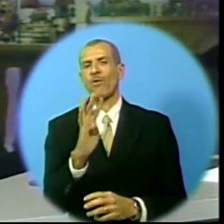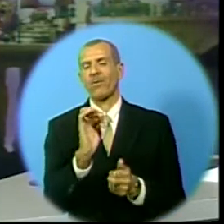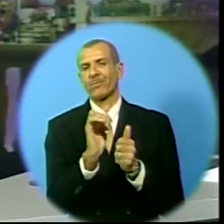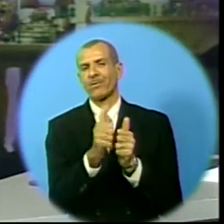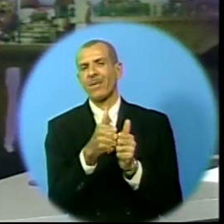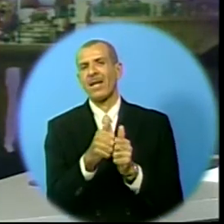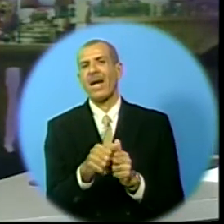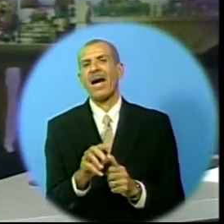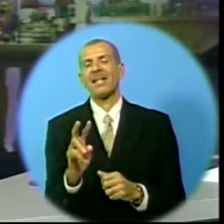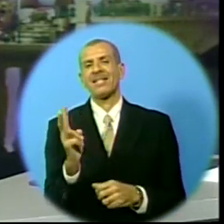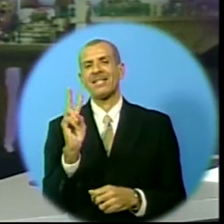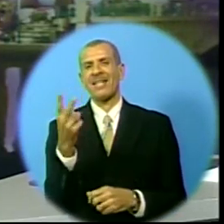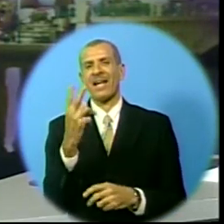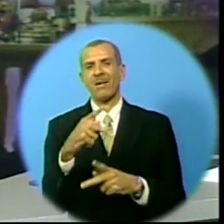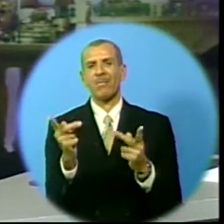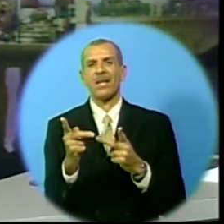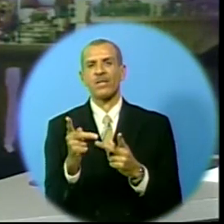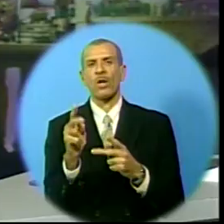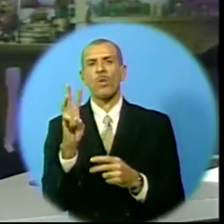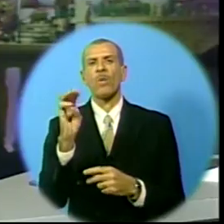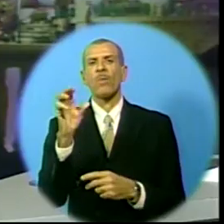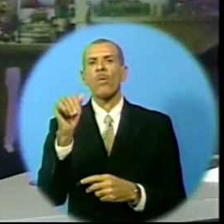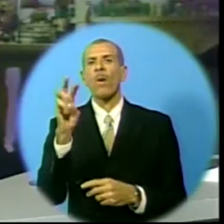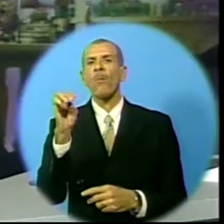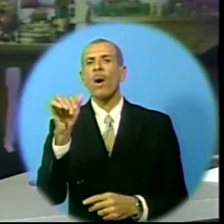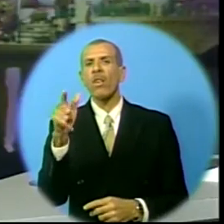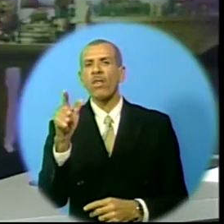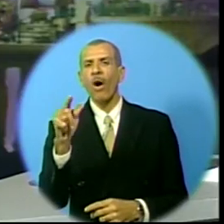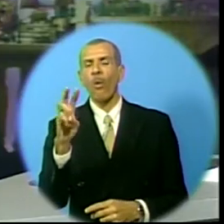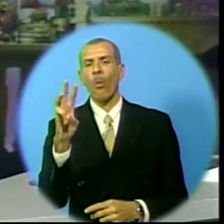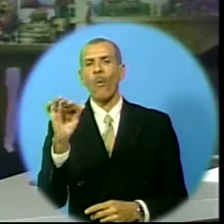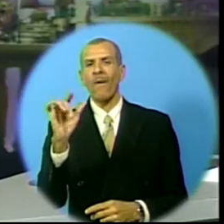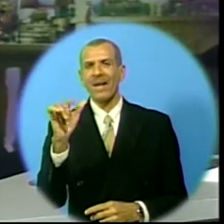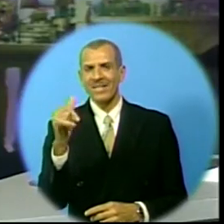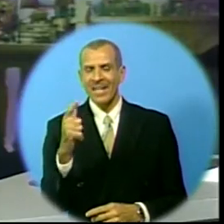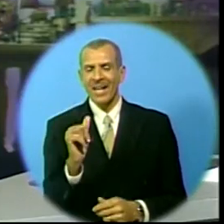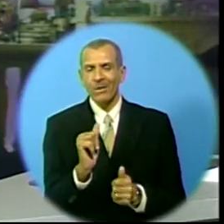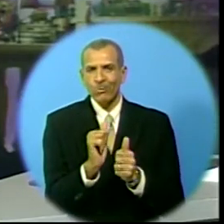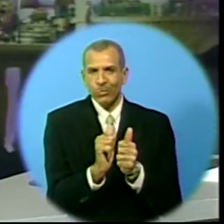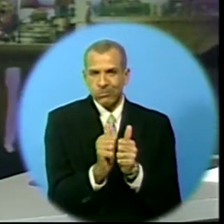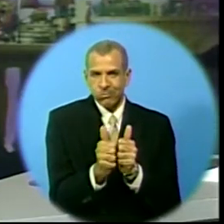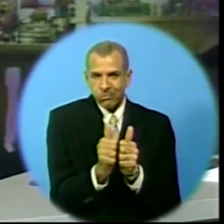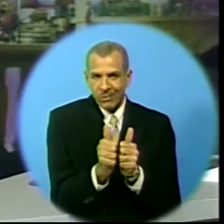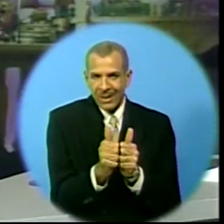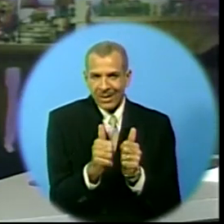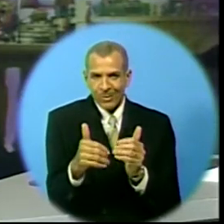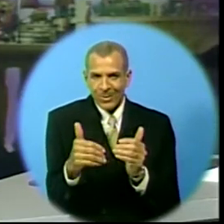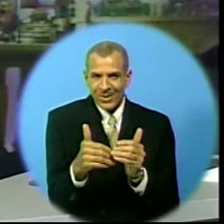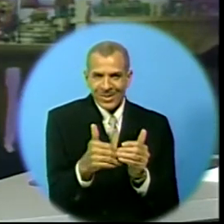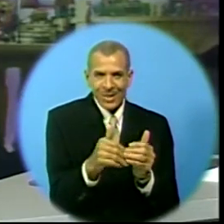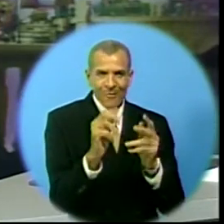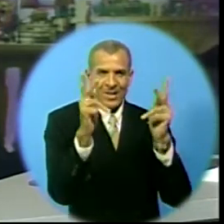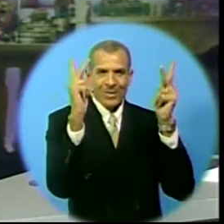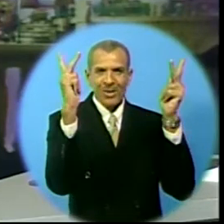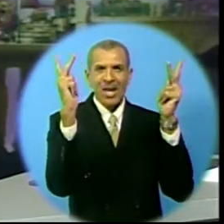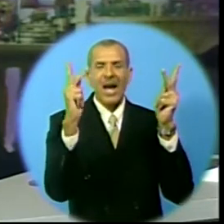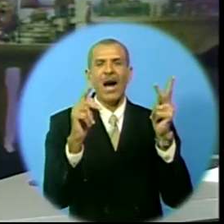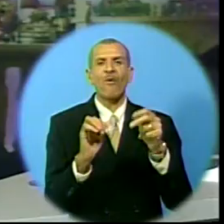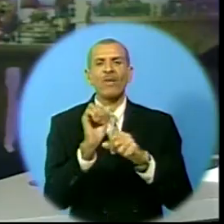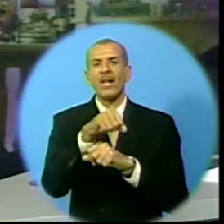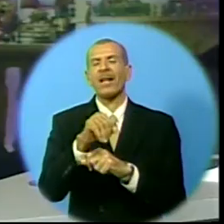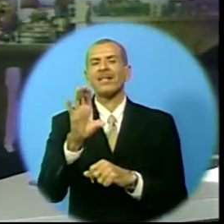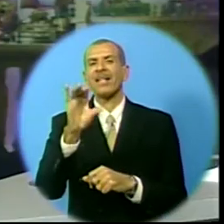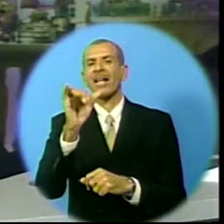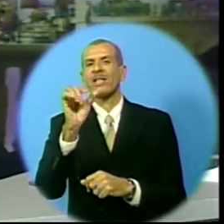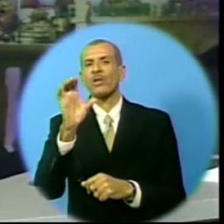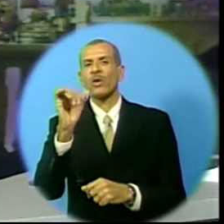same as second-placed Weymouth Wales. Now Wales kept in touching distance of the frontrunners after a narrow victory over Clayton's colotonic Notre